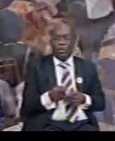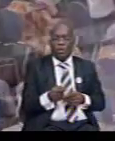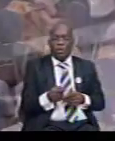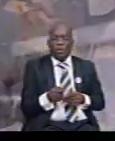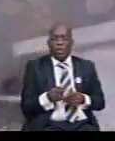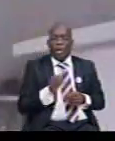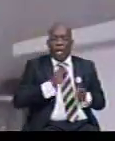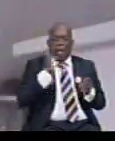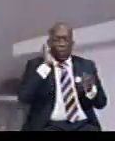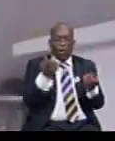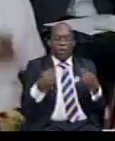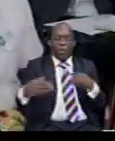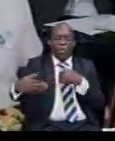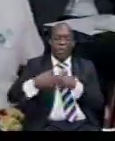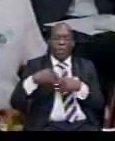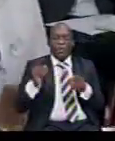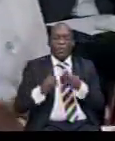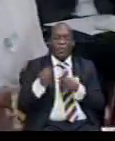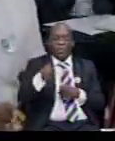Amen.